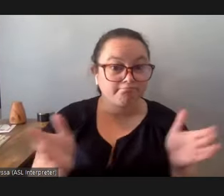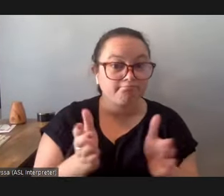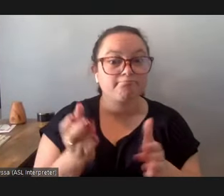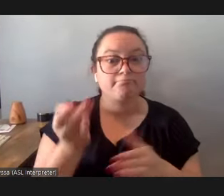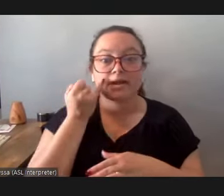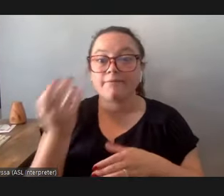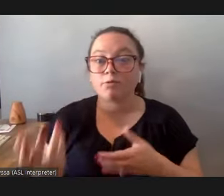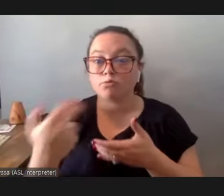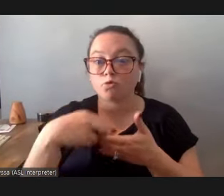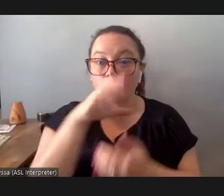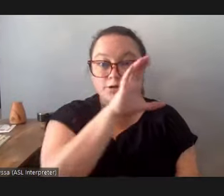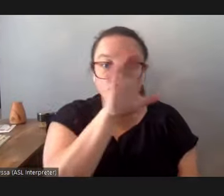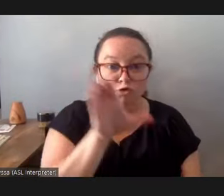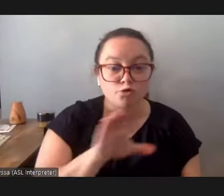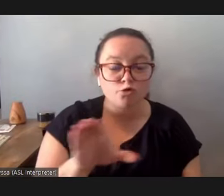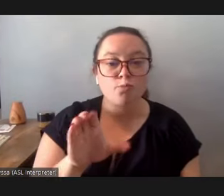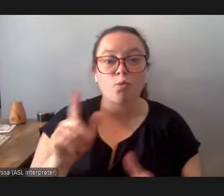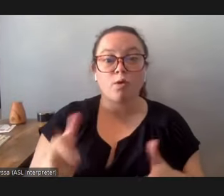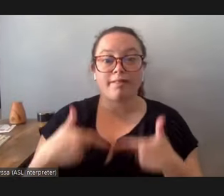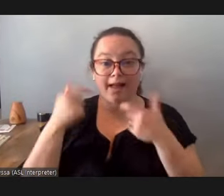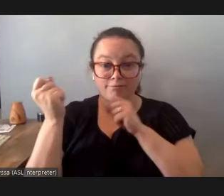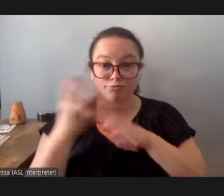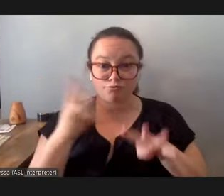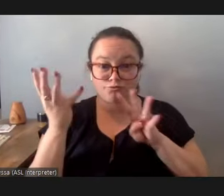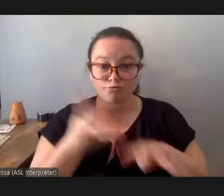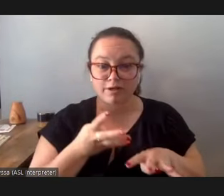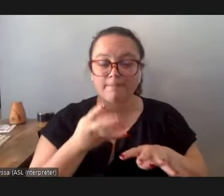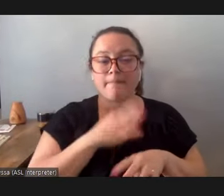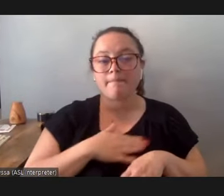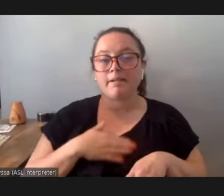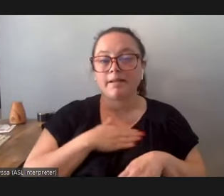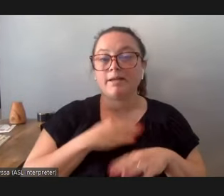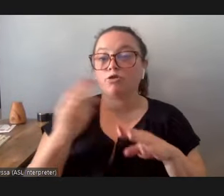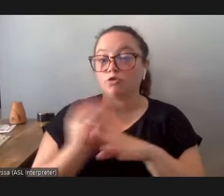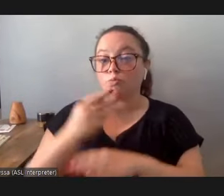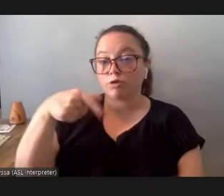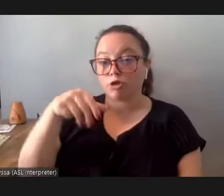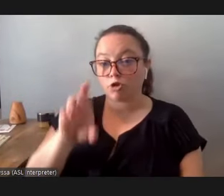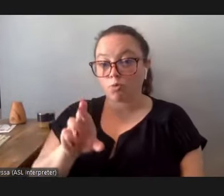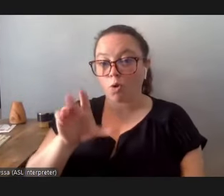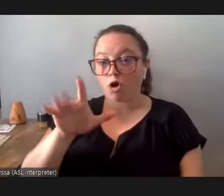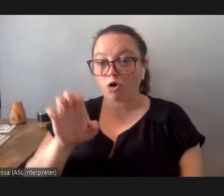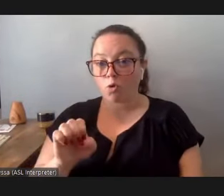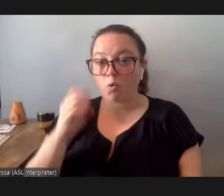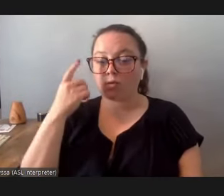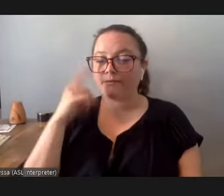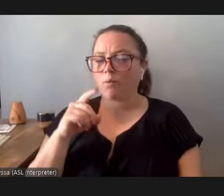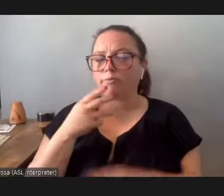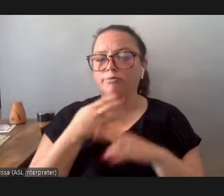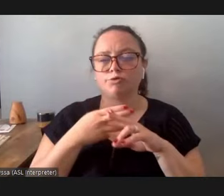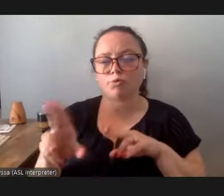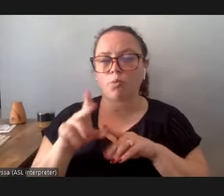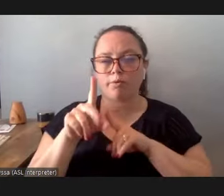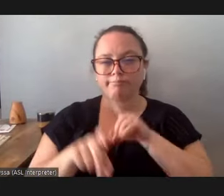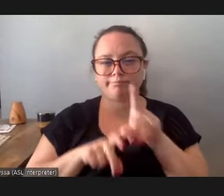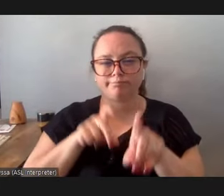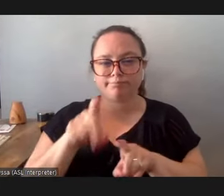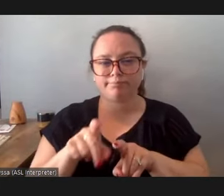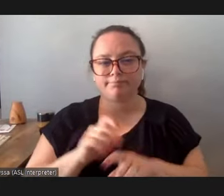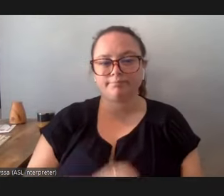short survey using the QR code or link currently being displayed. The link can also be found in the Q&A section of the